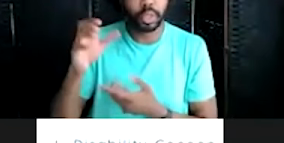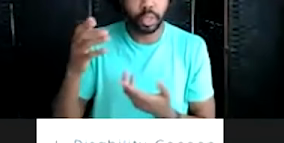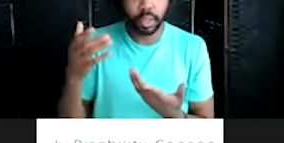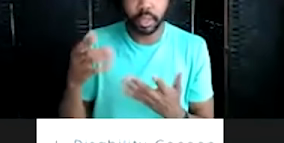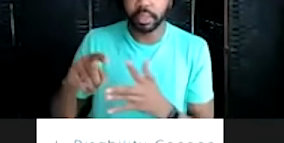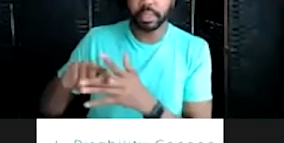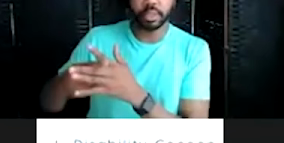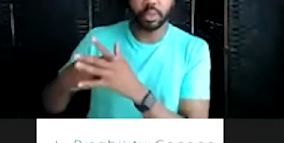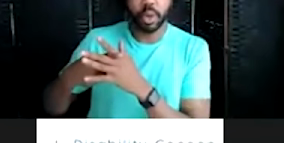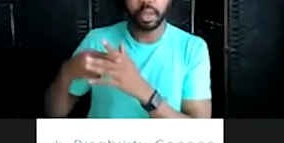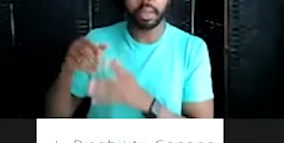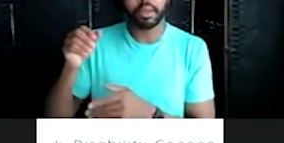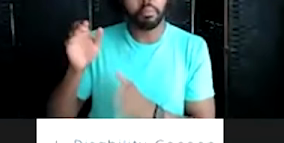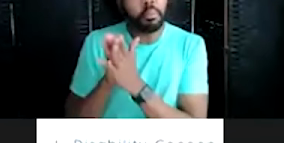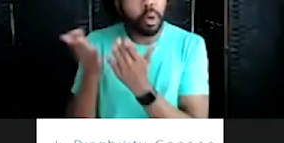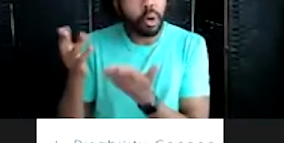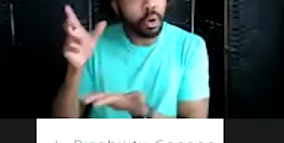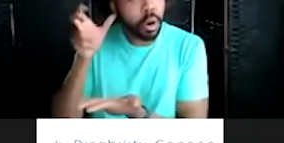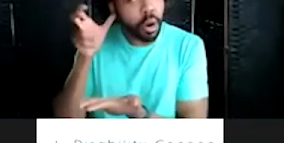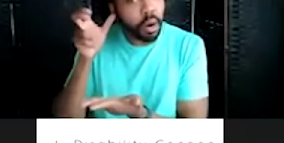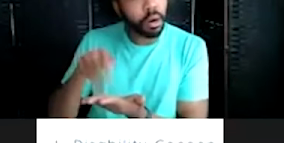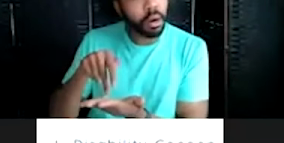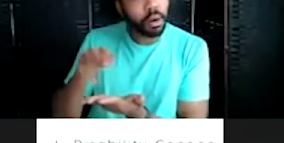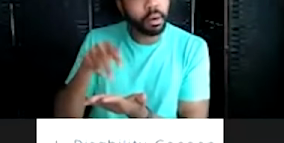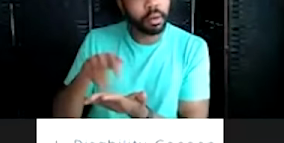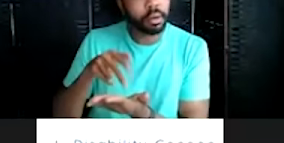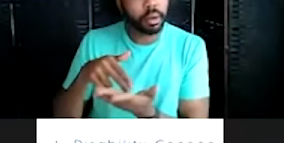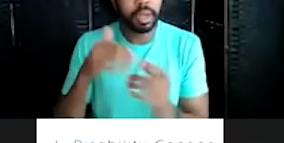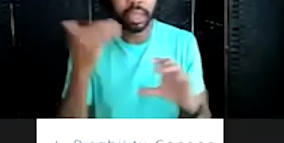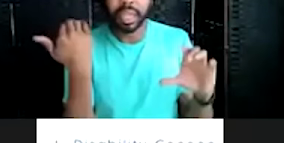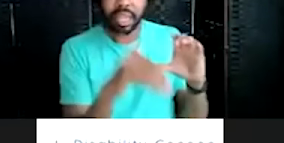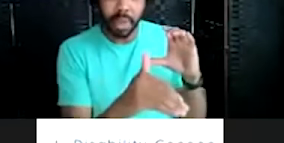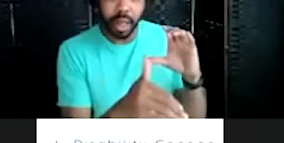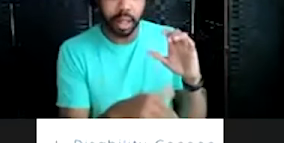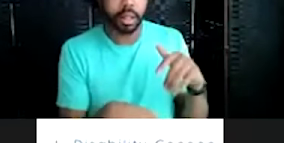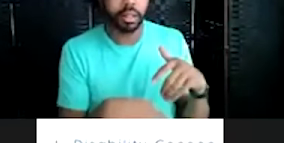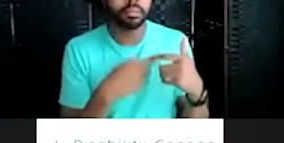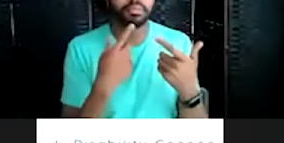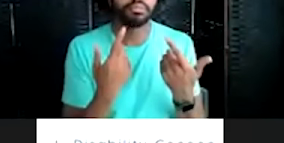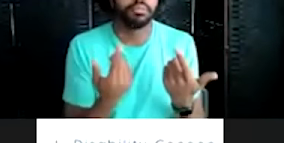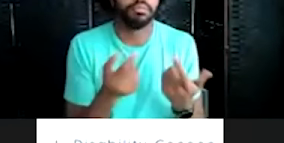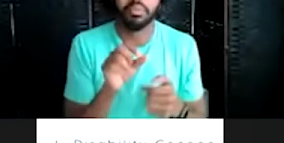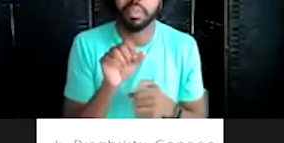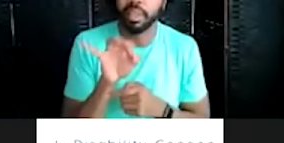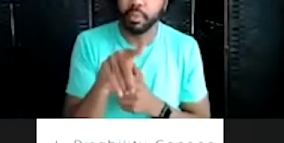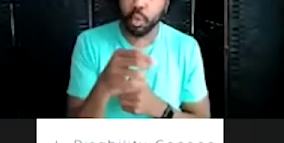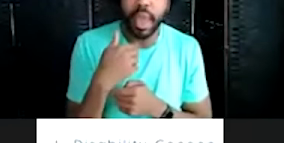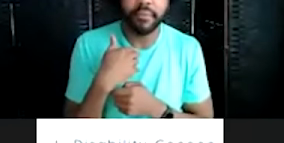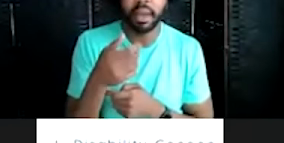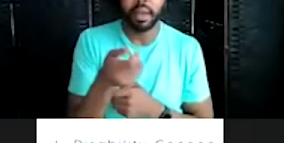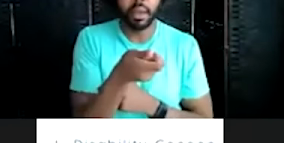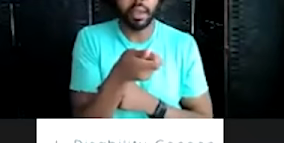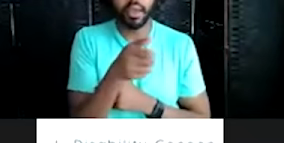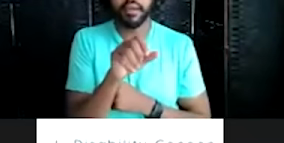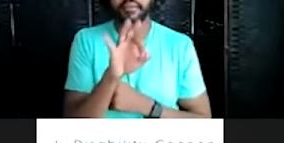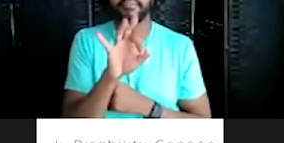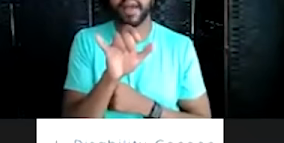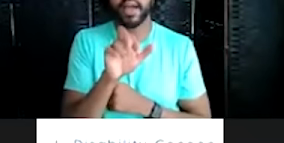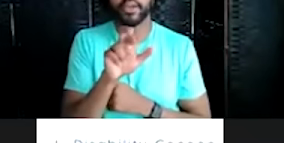book, sending an email. If you have a Fire Stick, you can actually control,